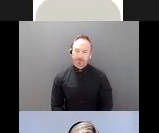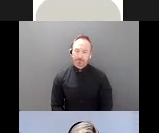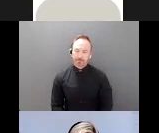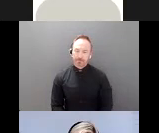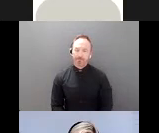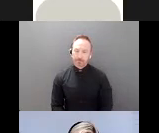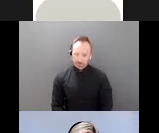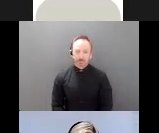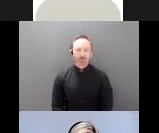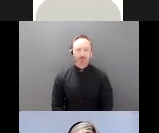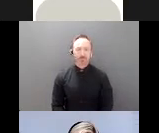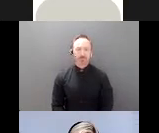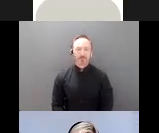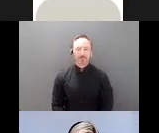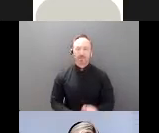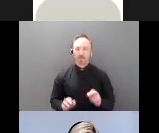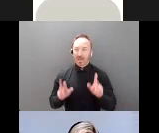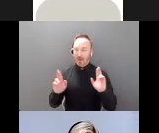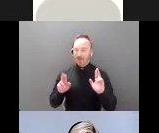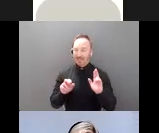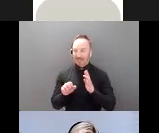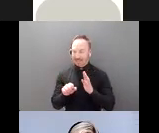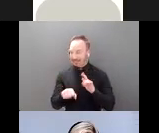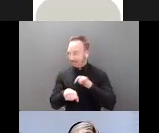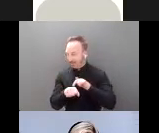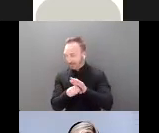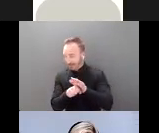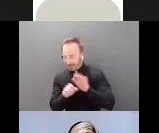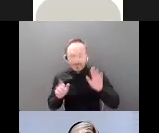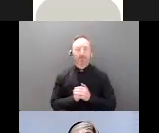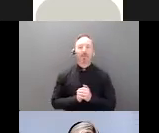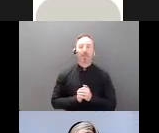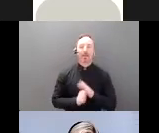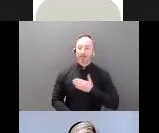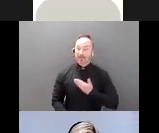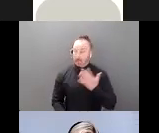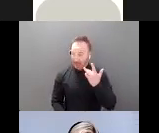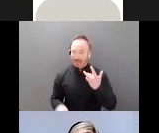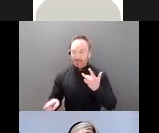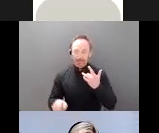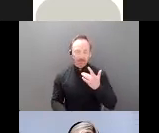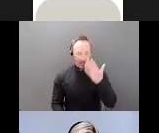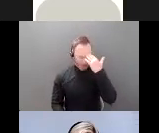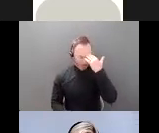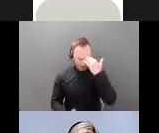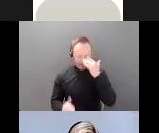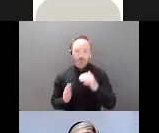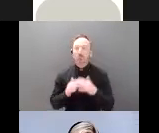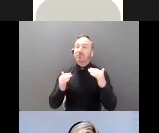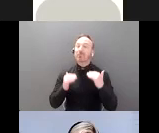Okay, hopefully you've had enough time to think about why you're upset. Okay, so now I'm going to ask a question that's